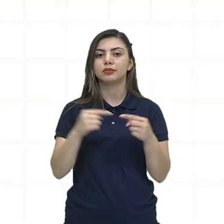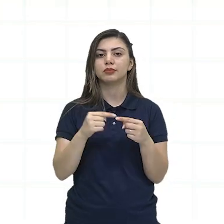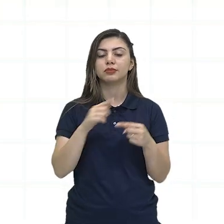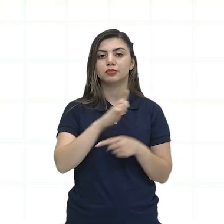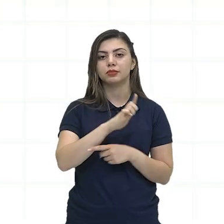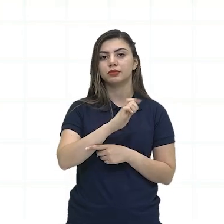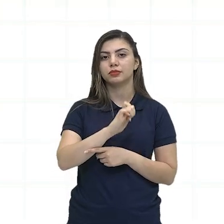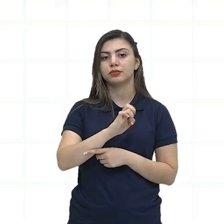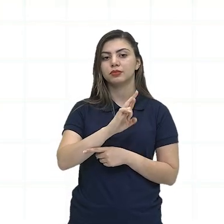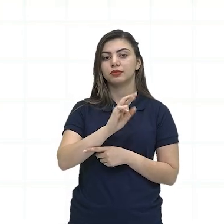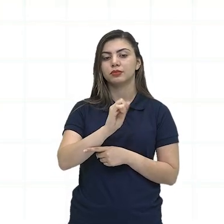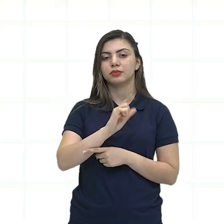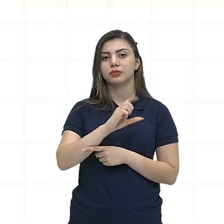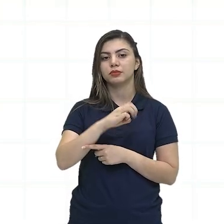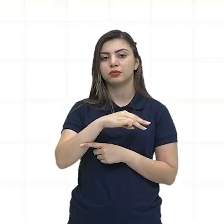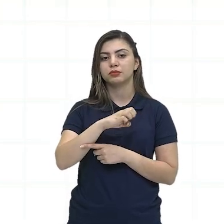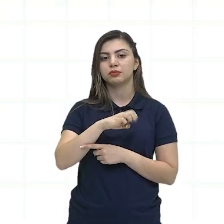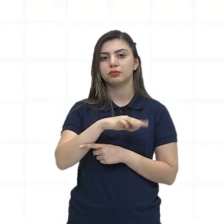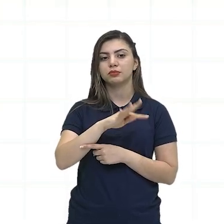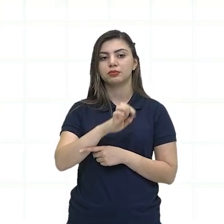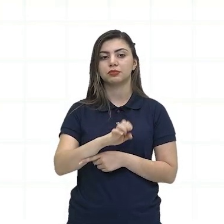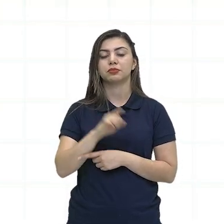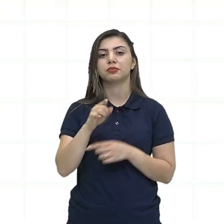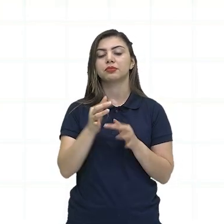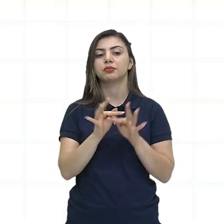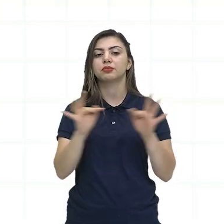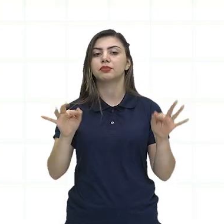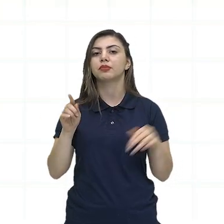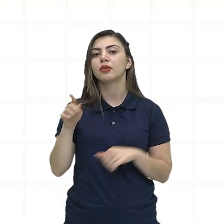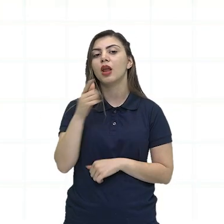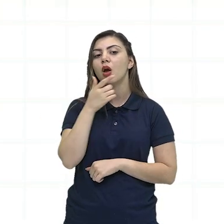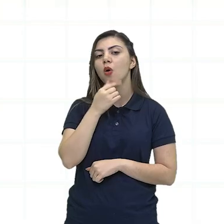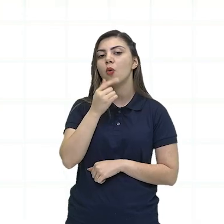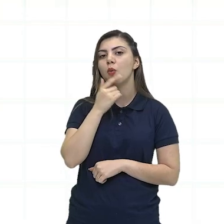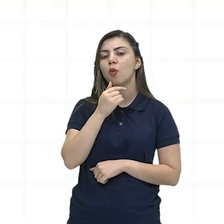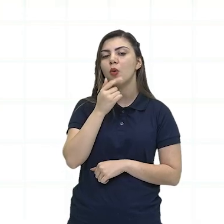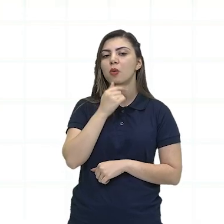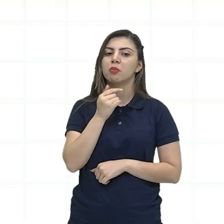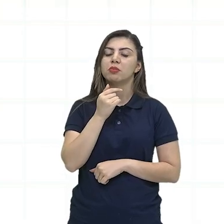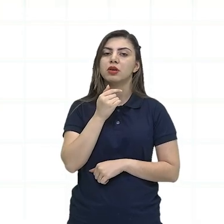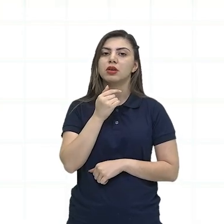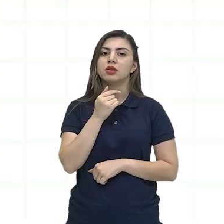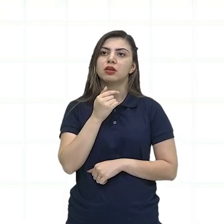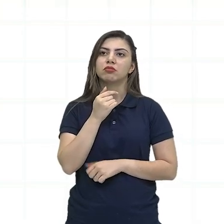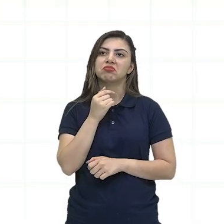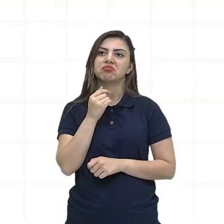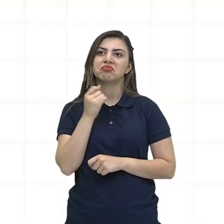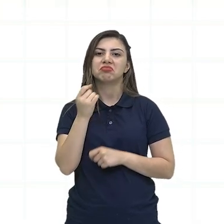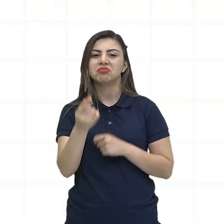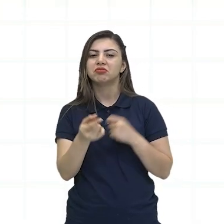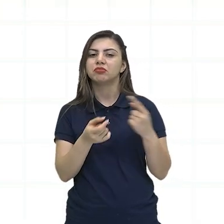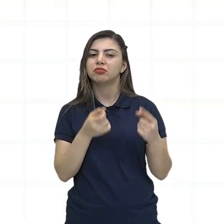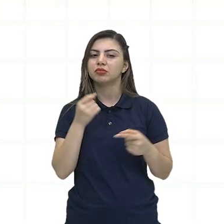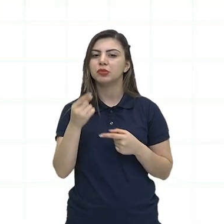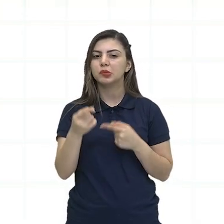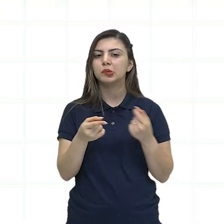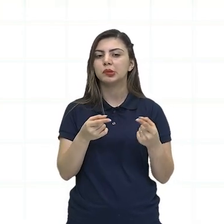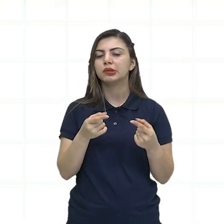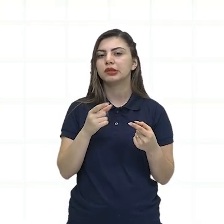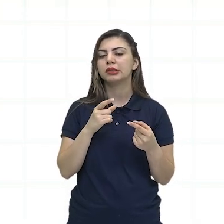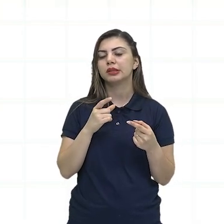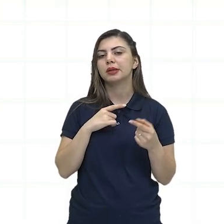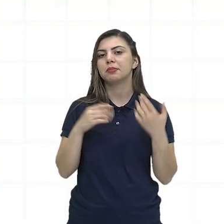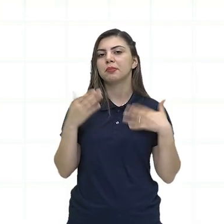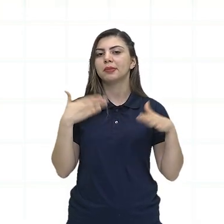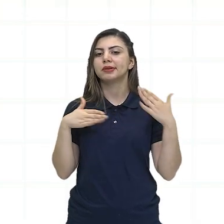faz um passeio de noite, né? Já diminuiu. Always, sempre. Usually,